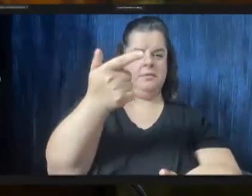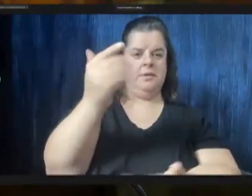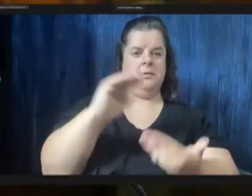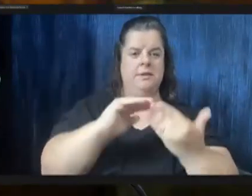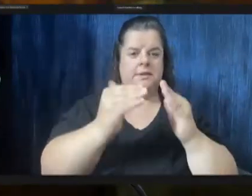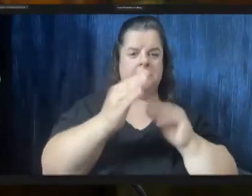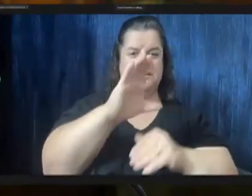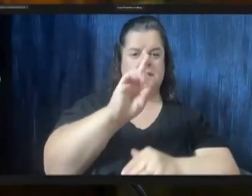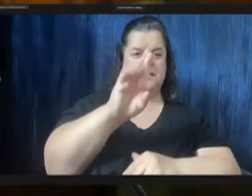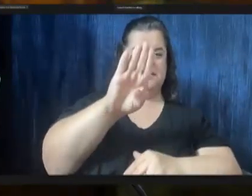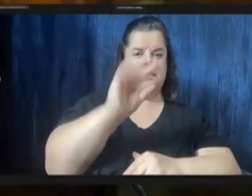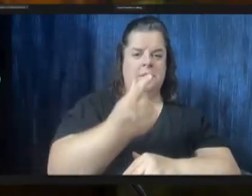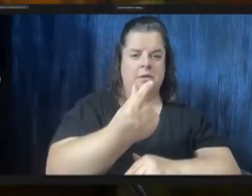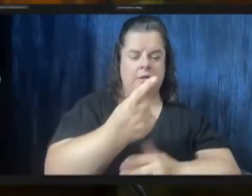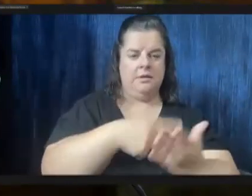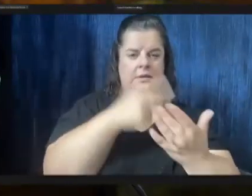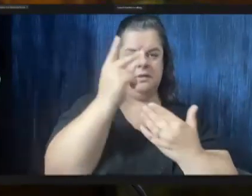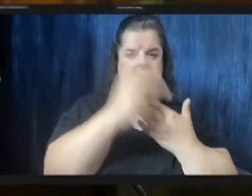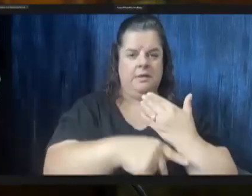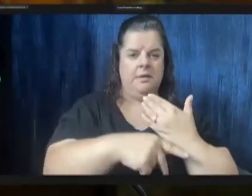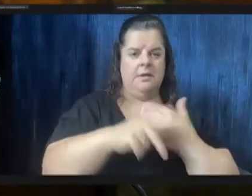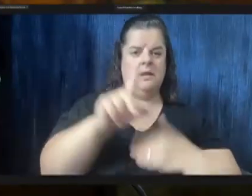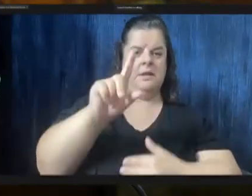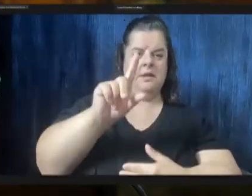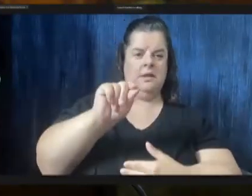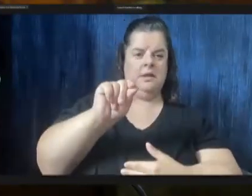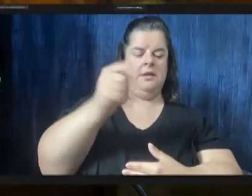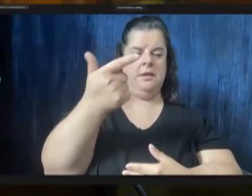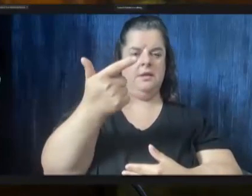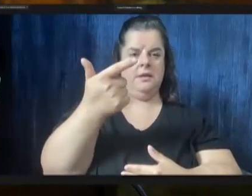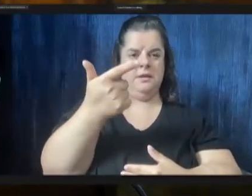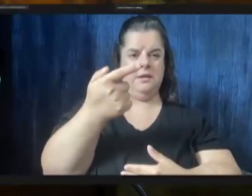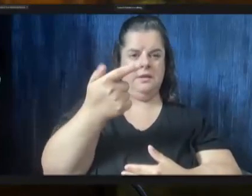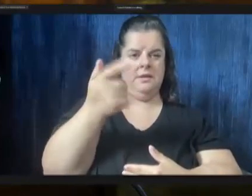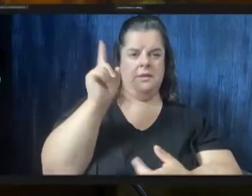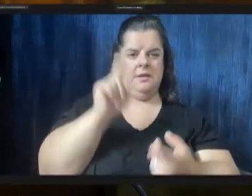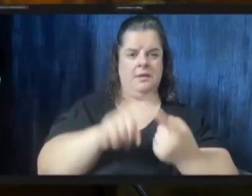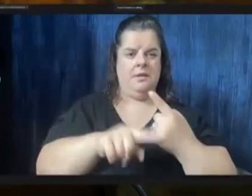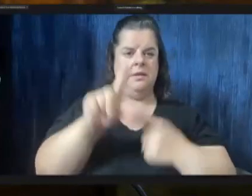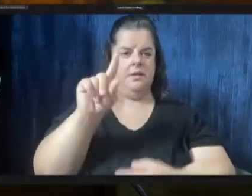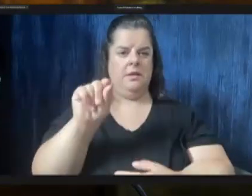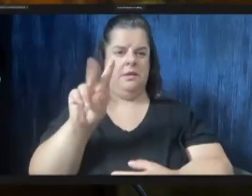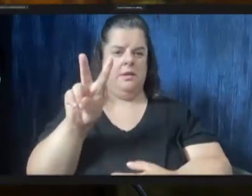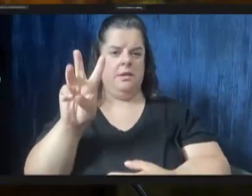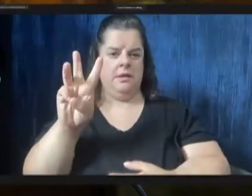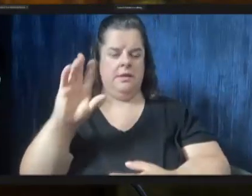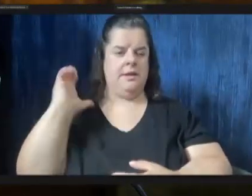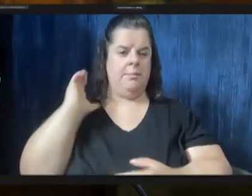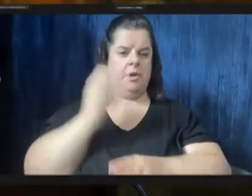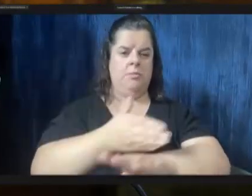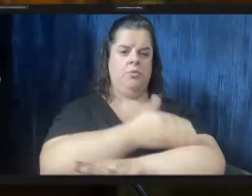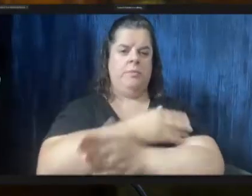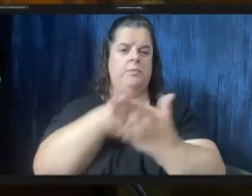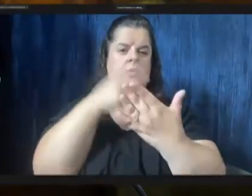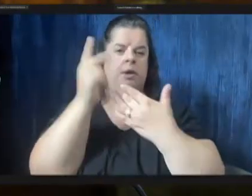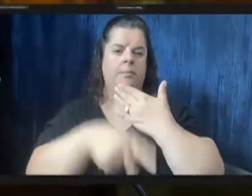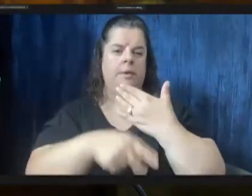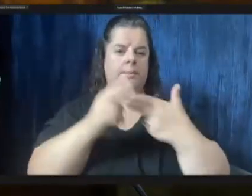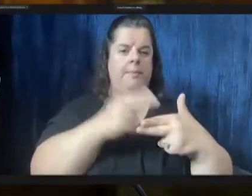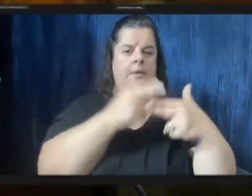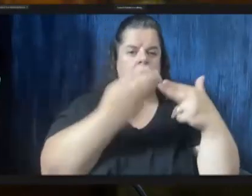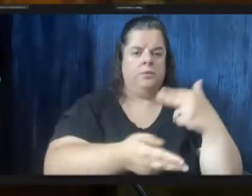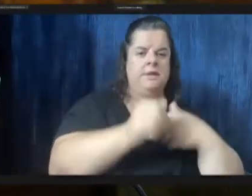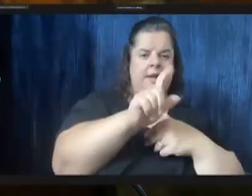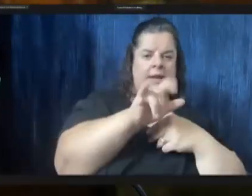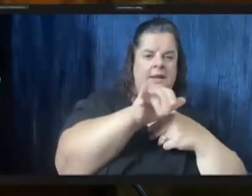2021 Community Development Block Grant Program and the 2021 through 2026 Capital Improvement Program by